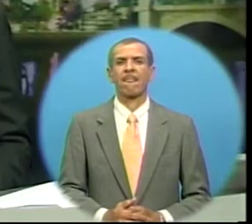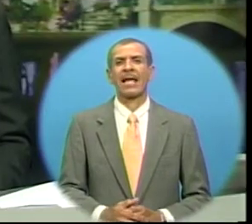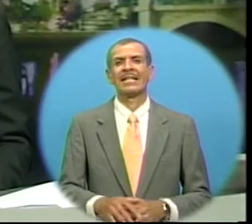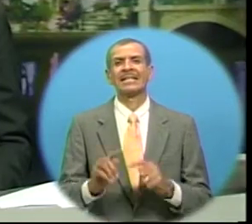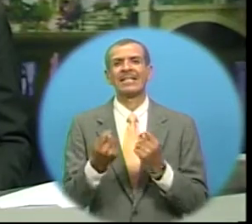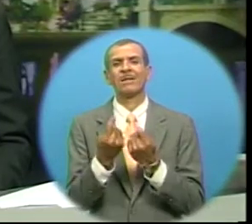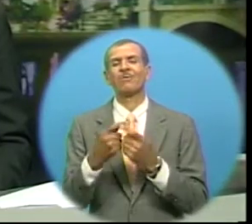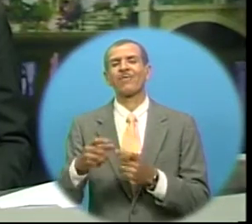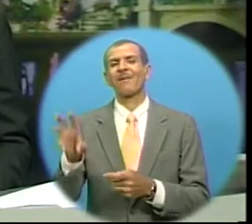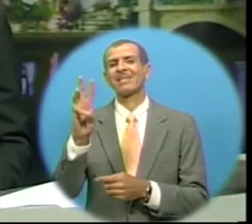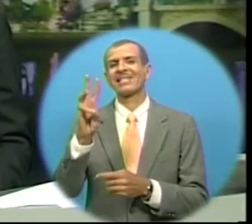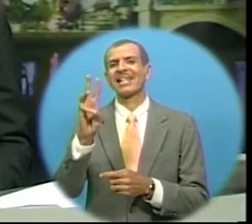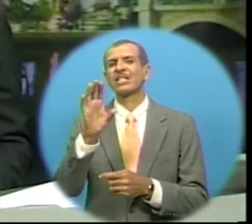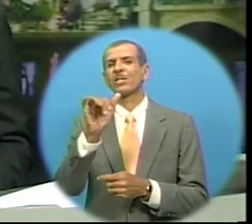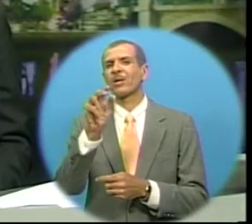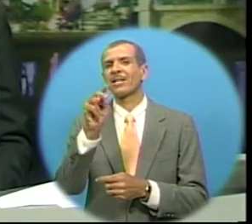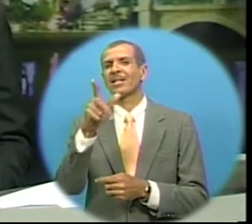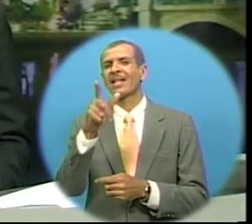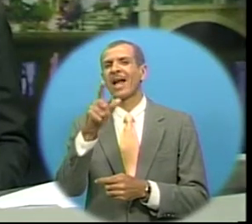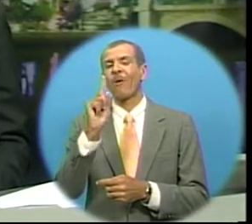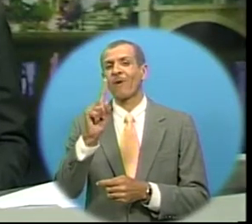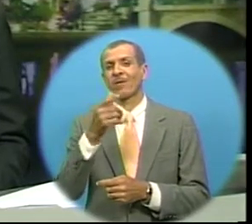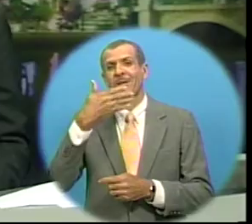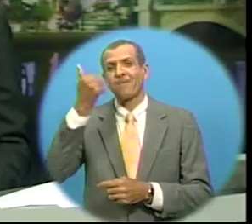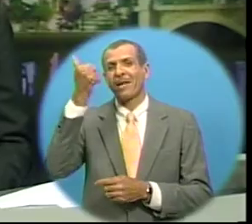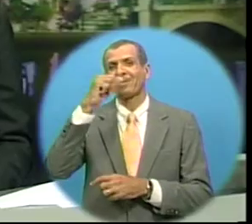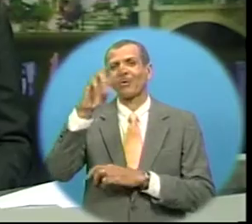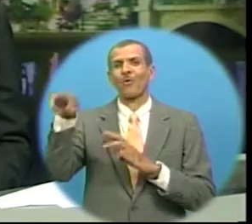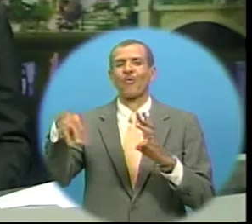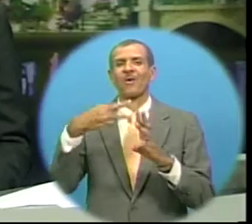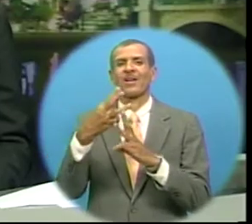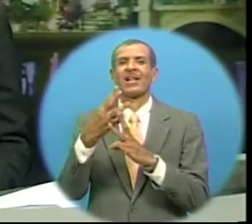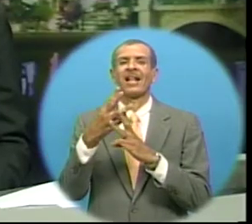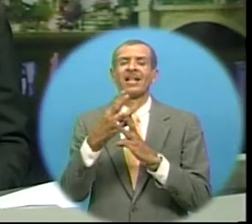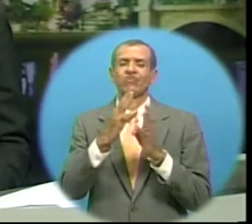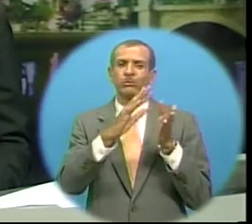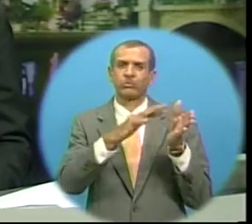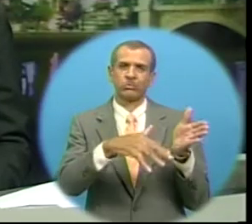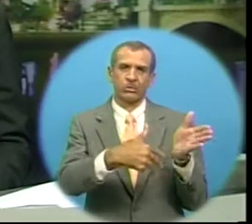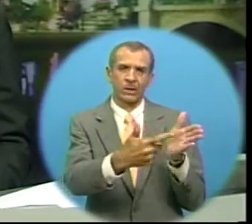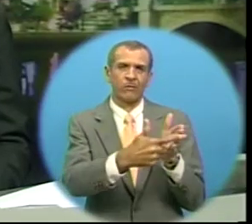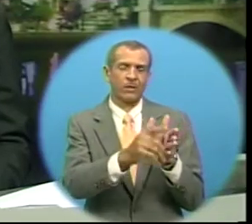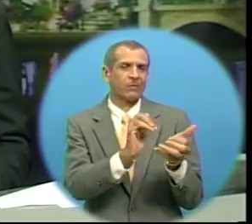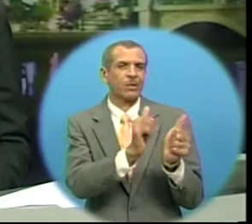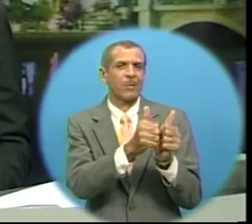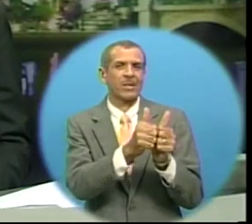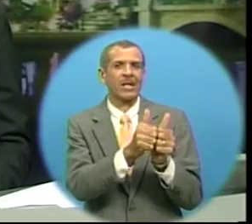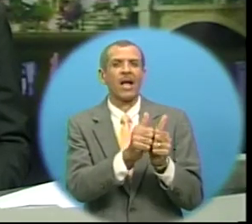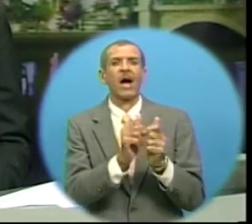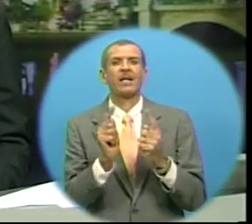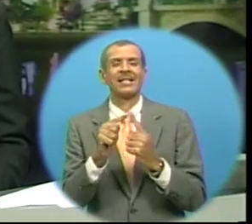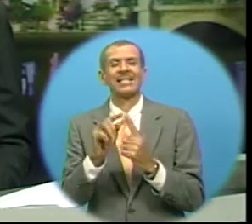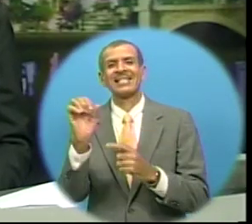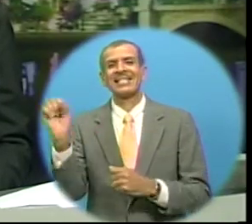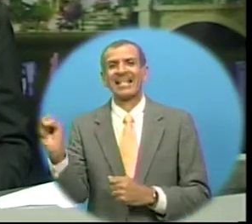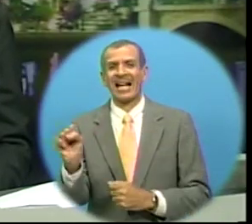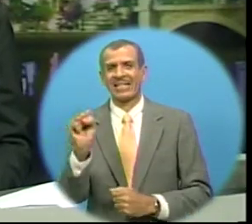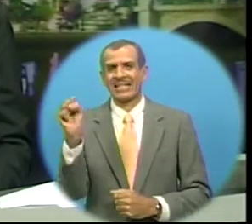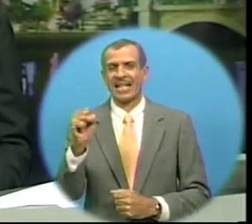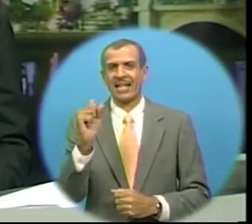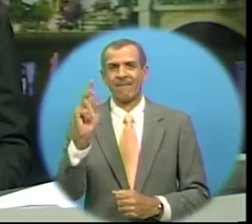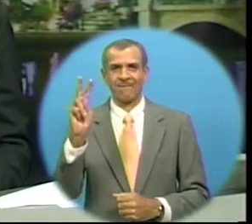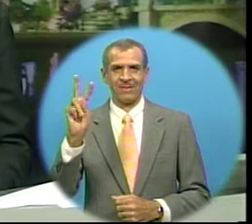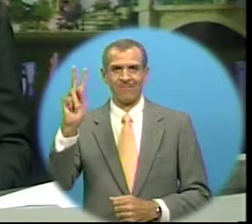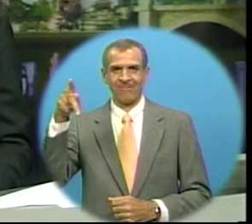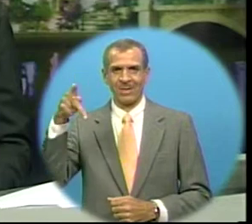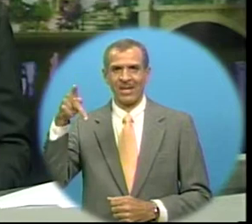Teams from 6 continents and 1 from the best of the rest of the world are listed for the tournament, which will run up until Saturday. Vice